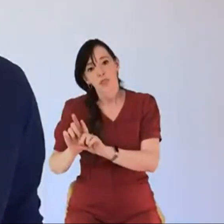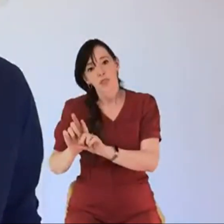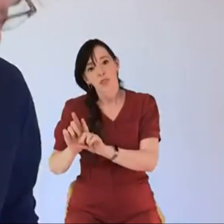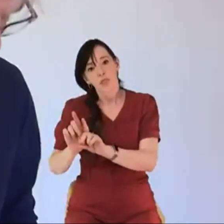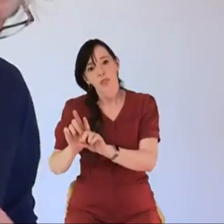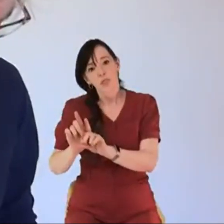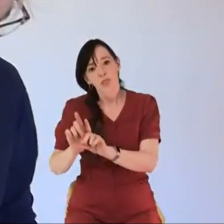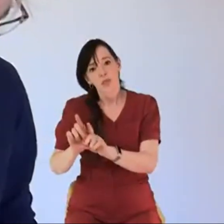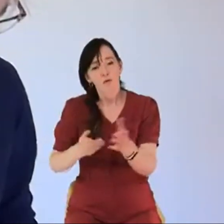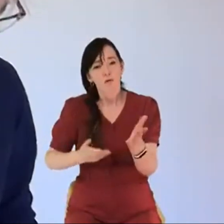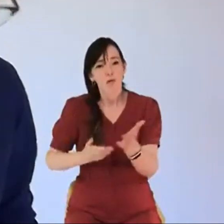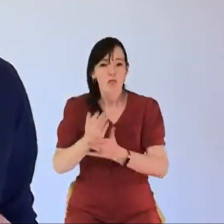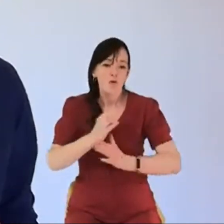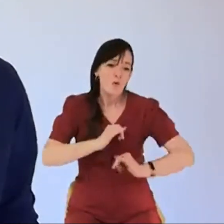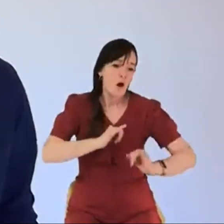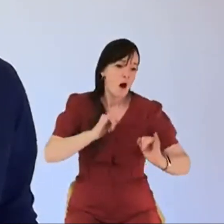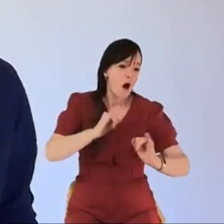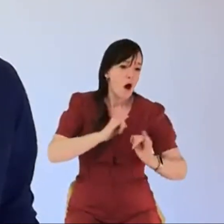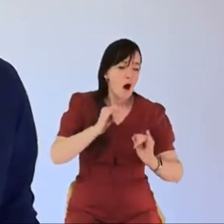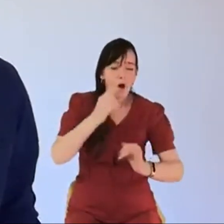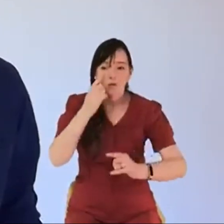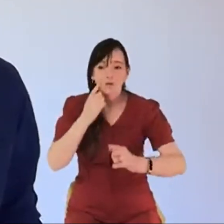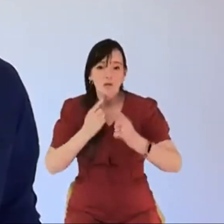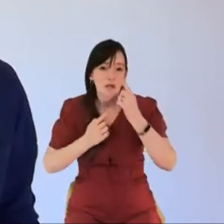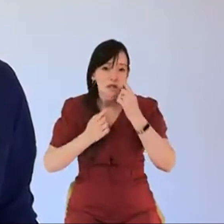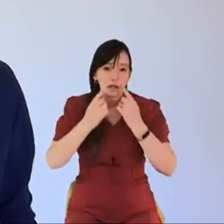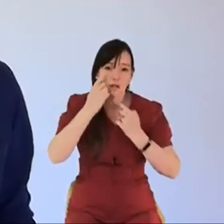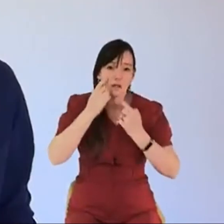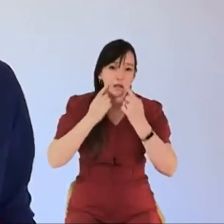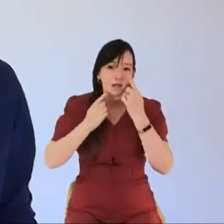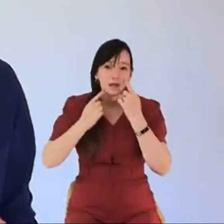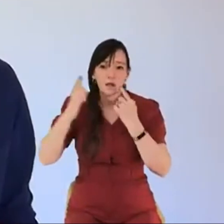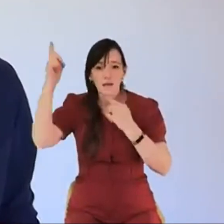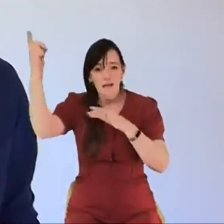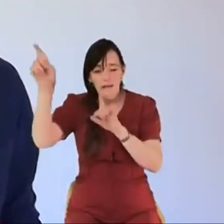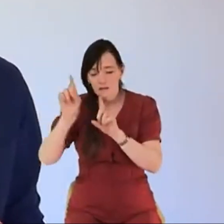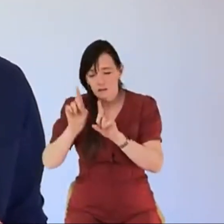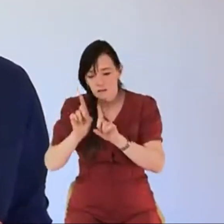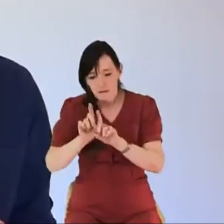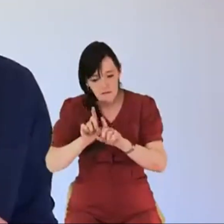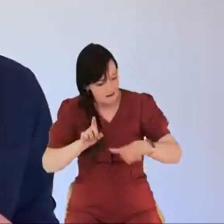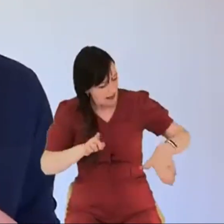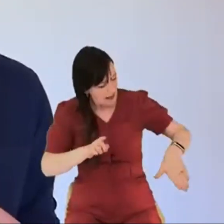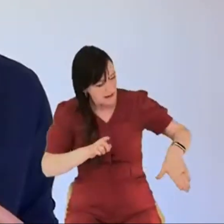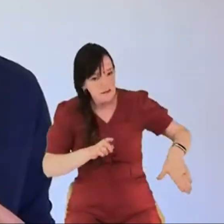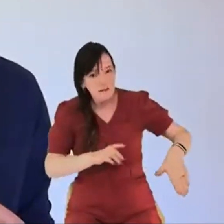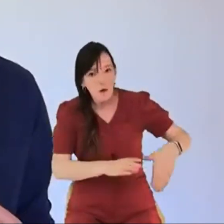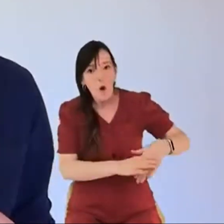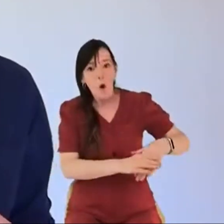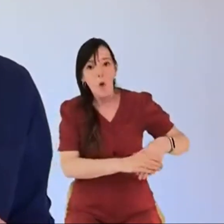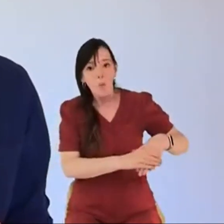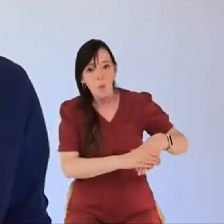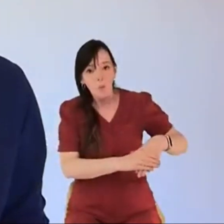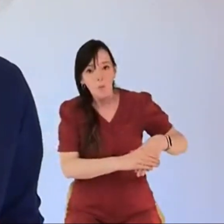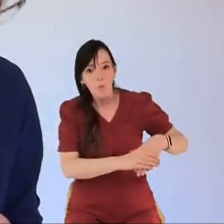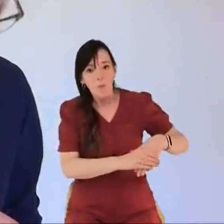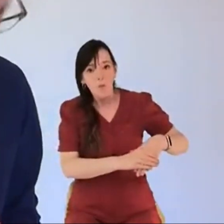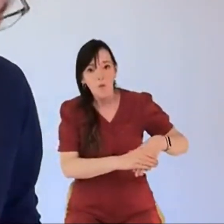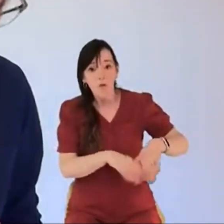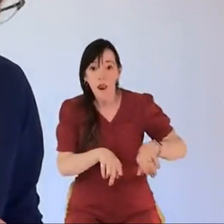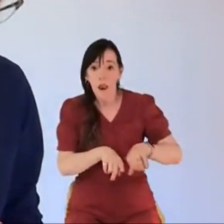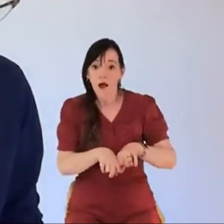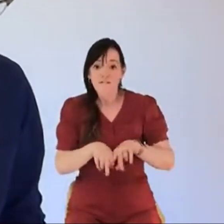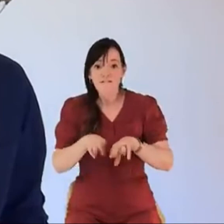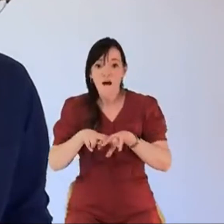and when we're in trials and tears he's got us by the hand and paul is